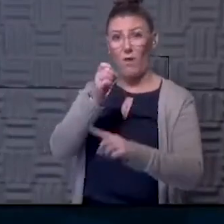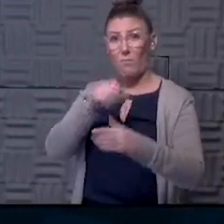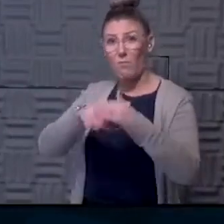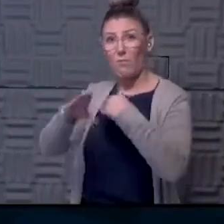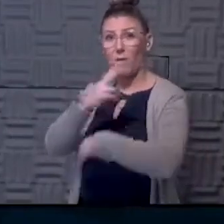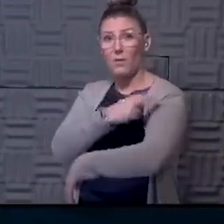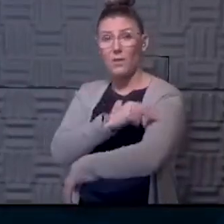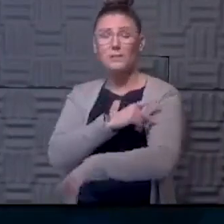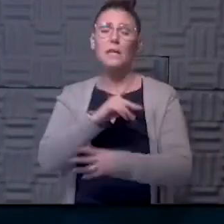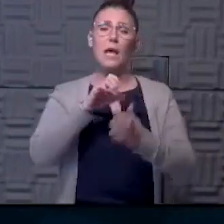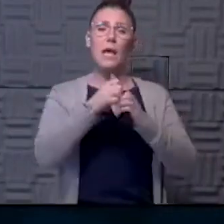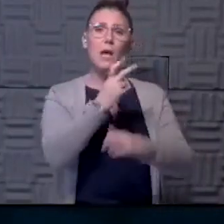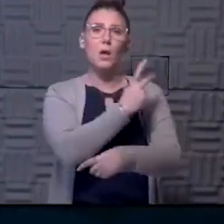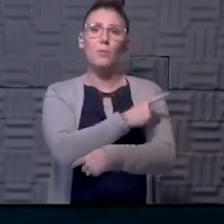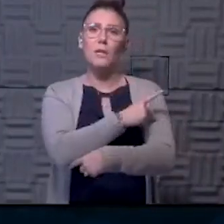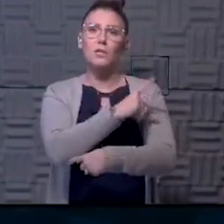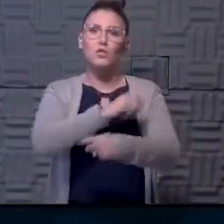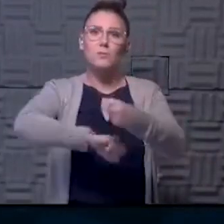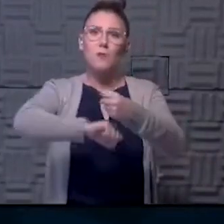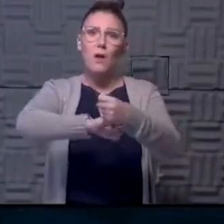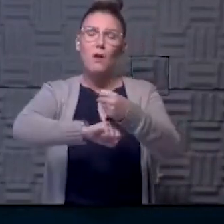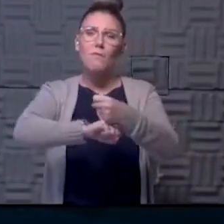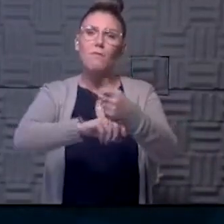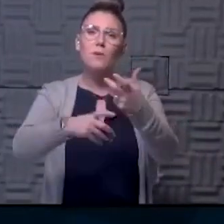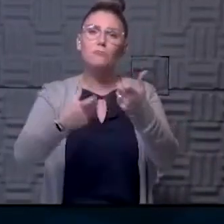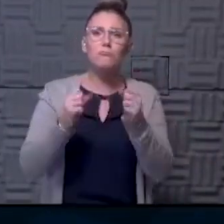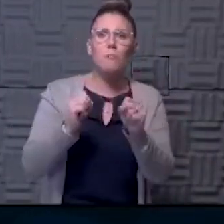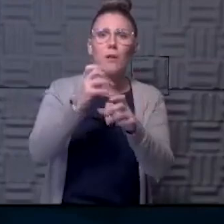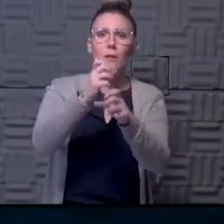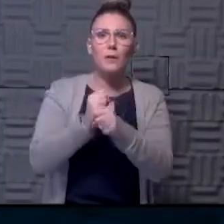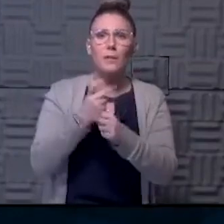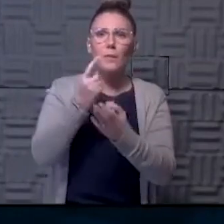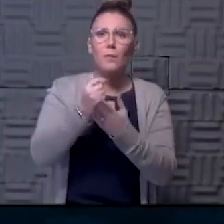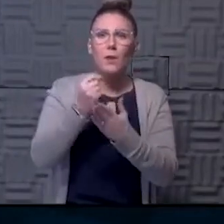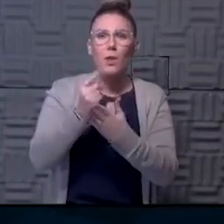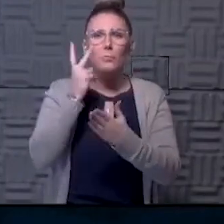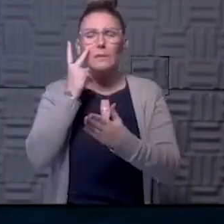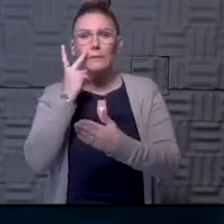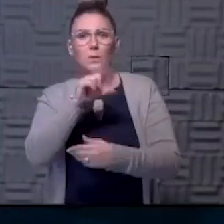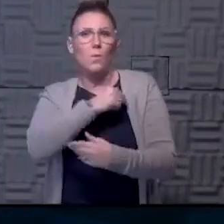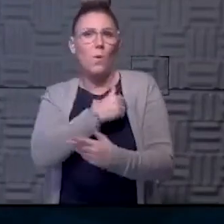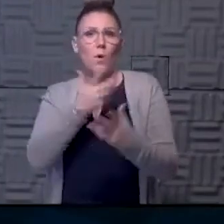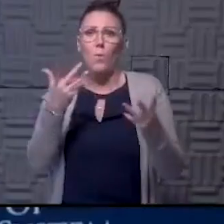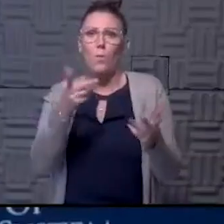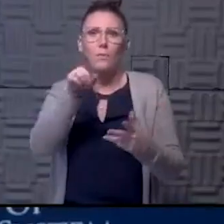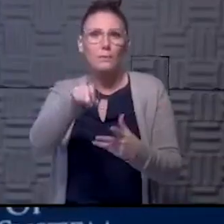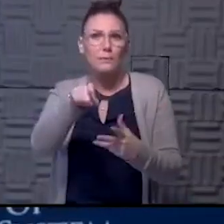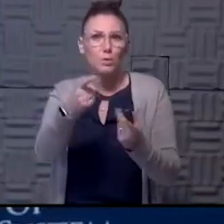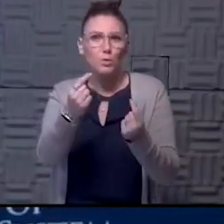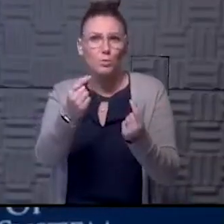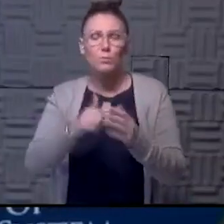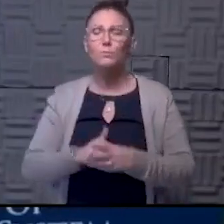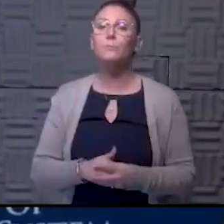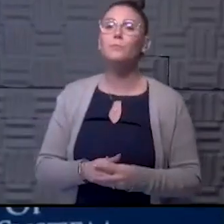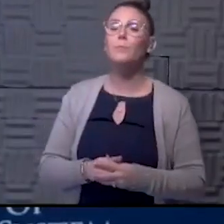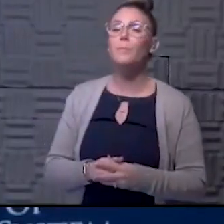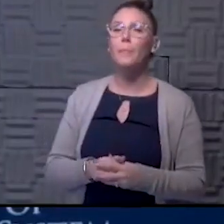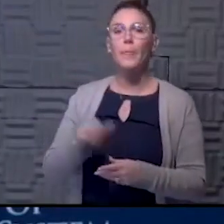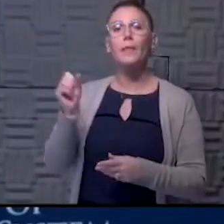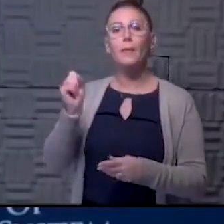patients advocate if they want to try and get this therapy, see if they're qualified? What are the steps they take? Yeah, I